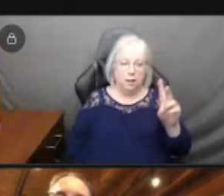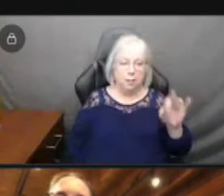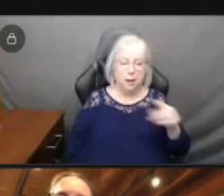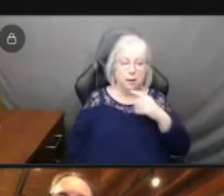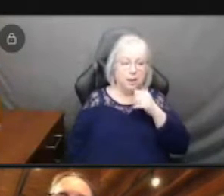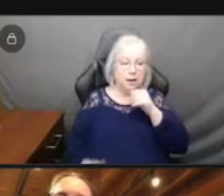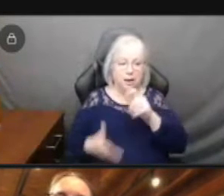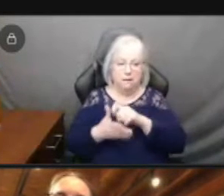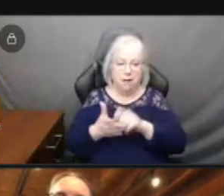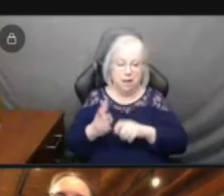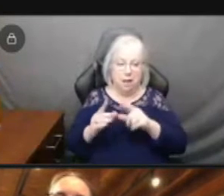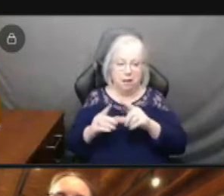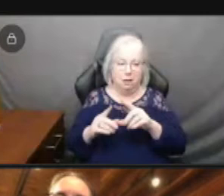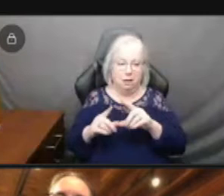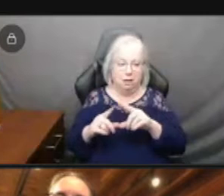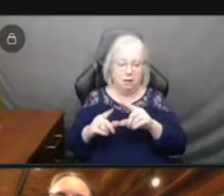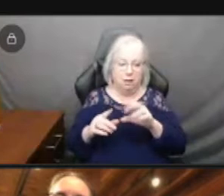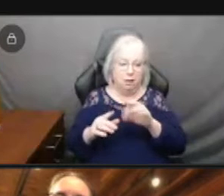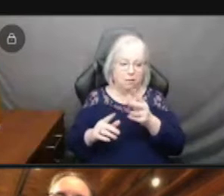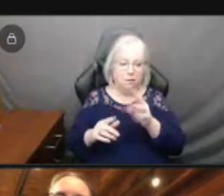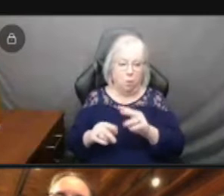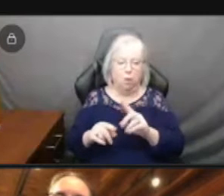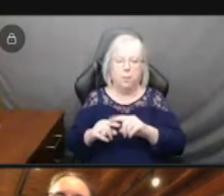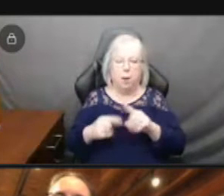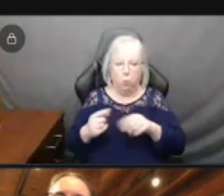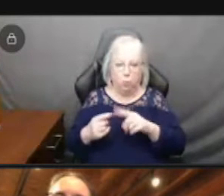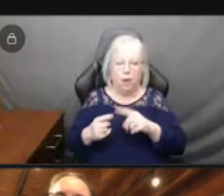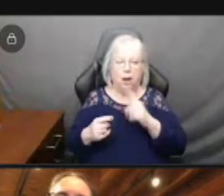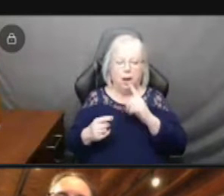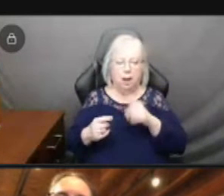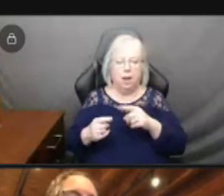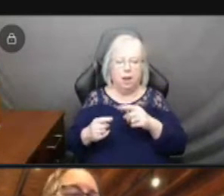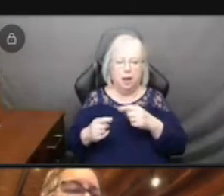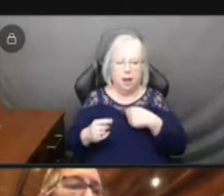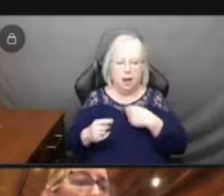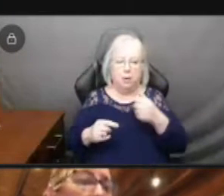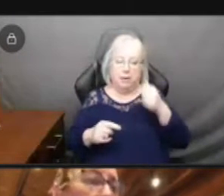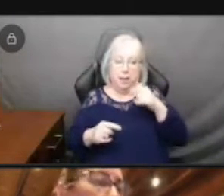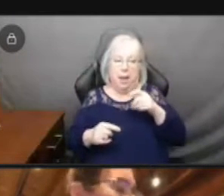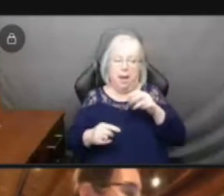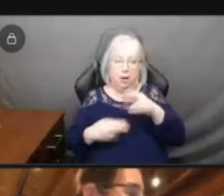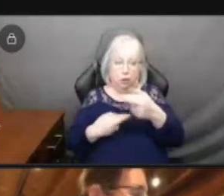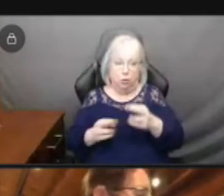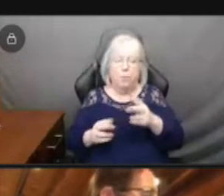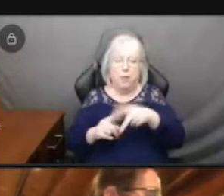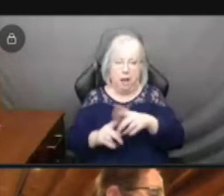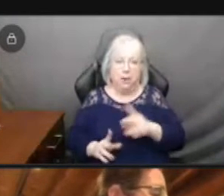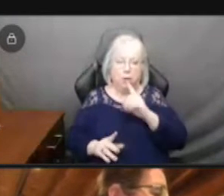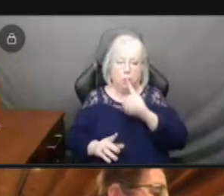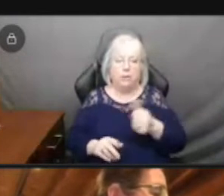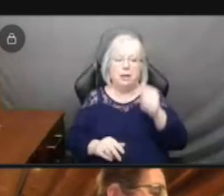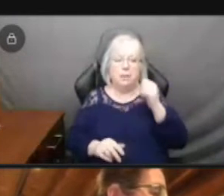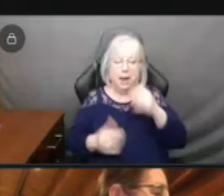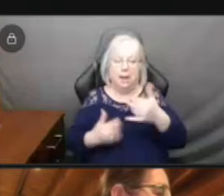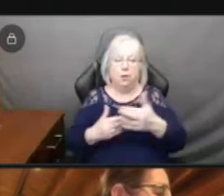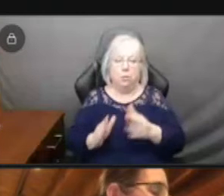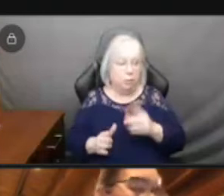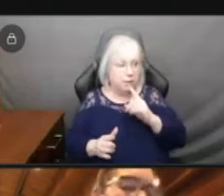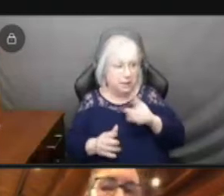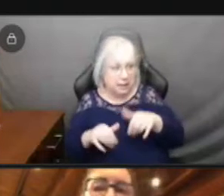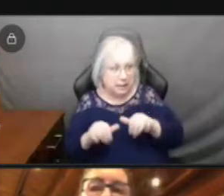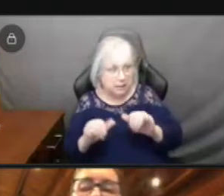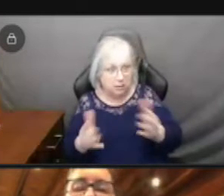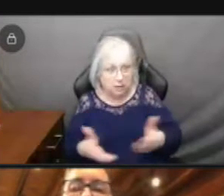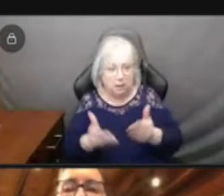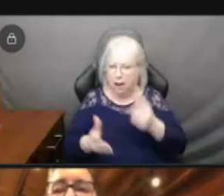form, but when I was in the back room, the applicant was present in that room. Is the applicant still here? I believe so. I can go check and see.